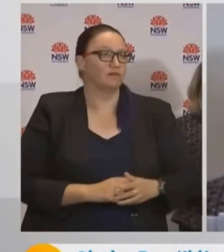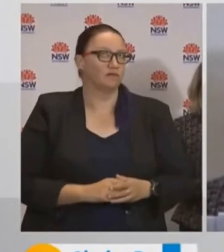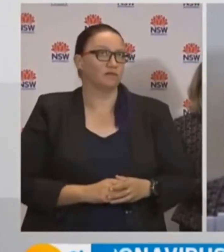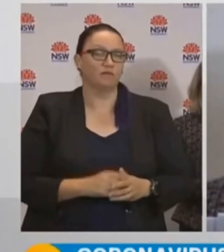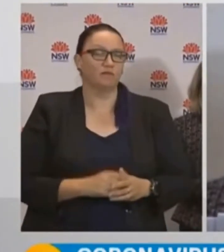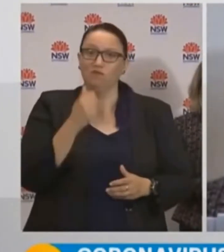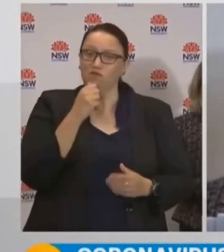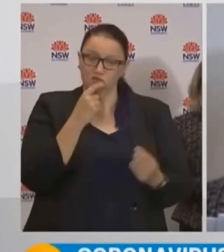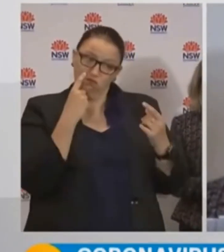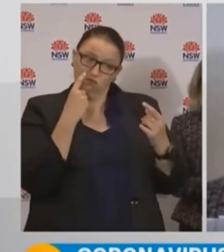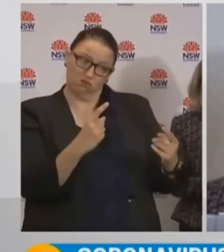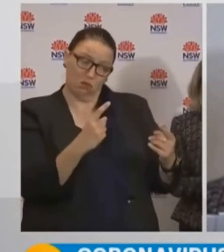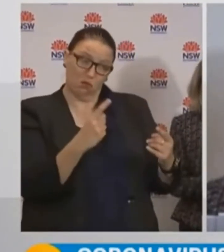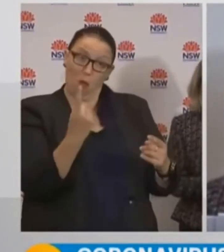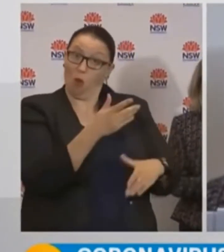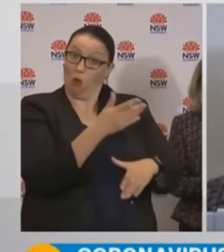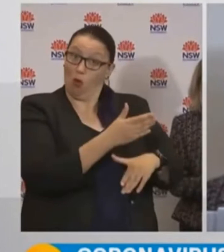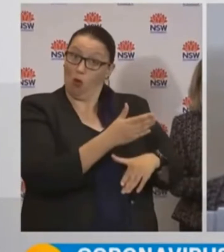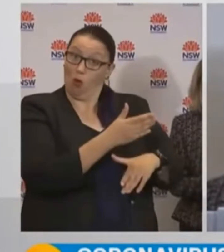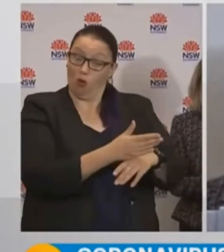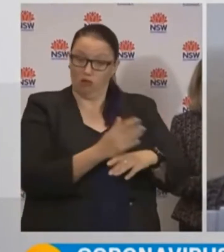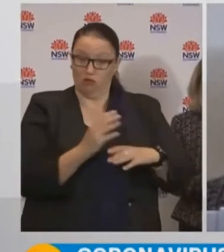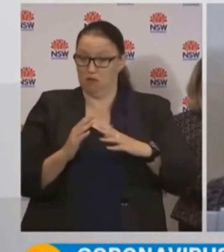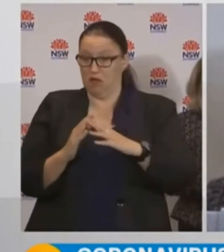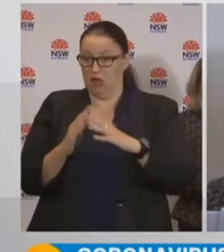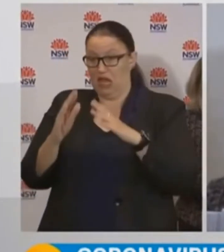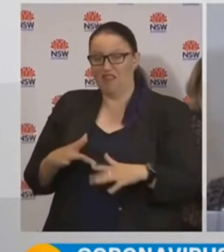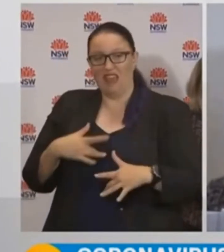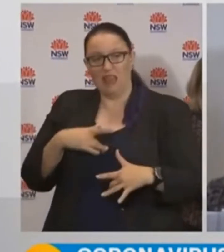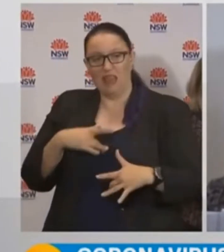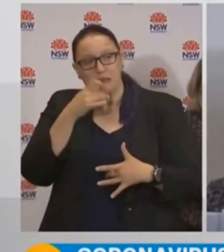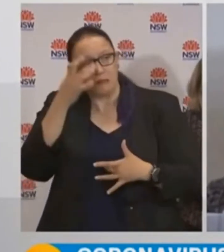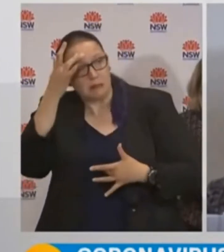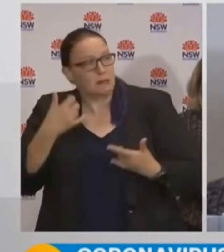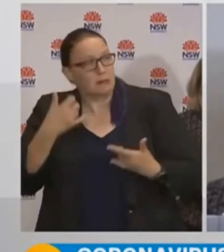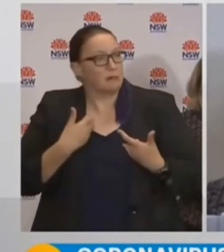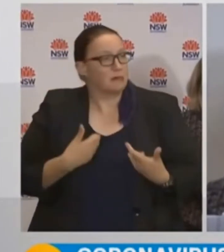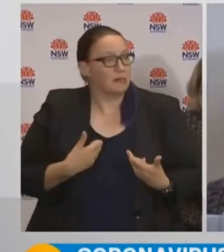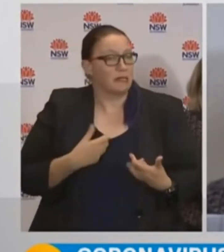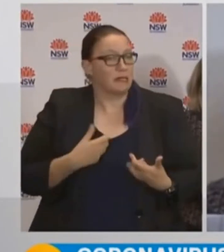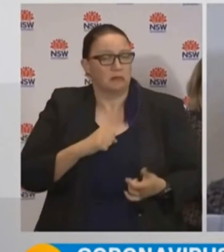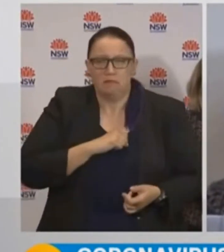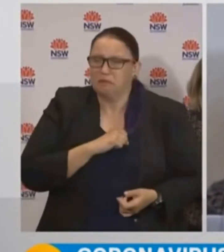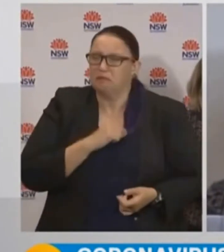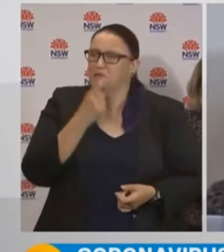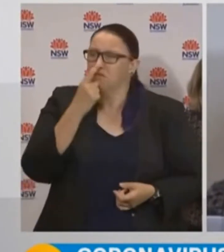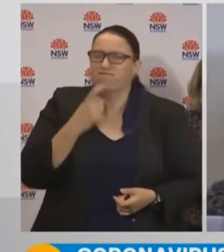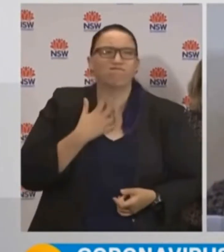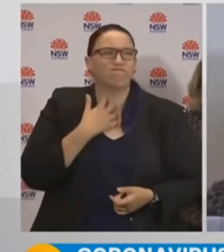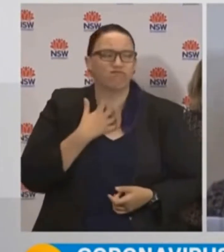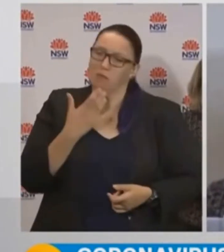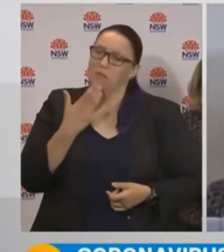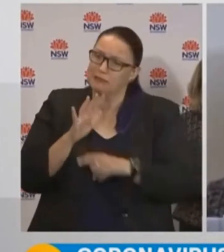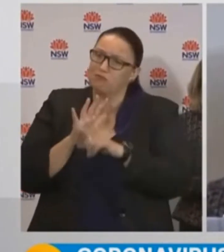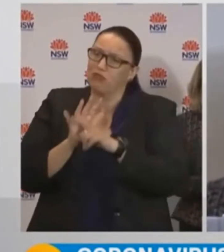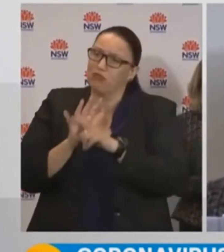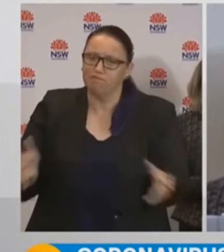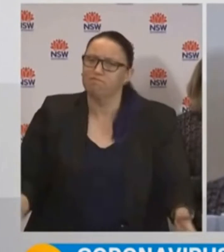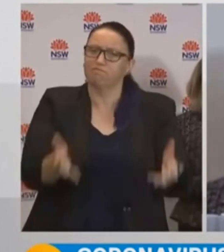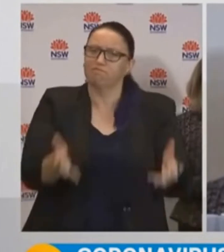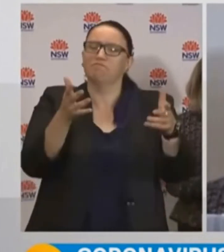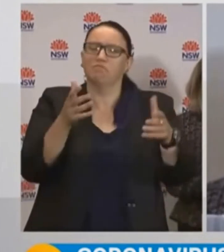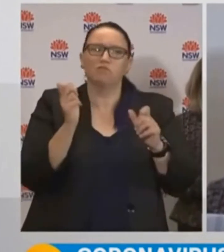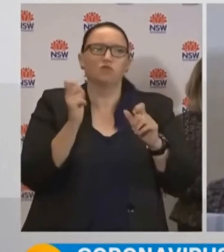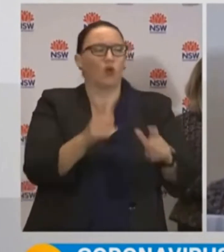or somebody in your family who's feeling ill, that you put pressure on them to get tested, to come forward and get tested. It's so essential this happens.